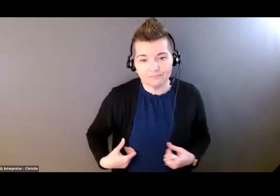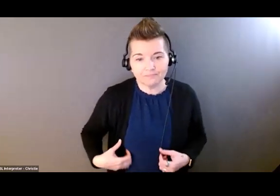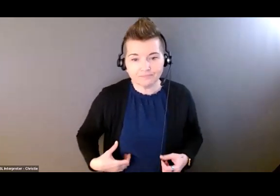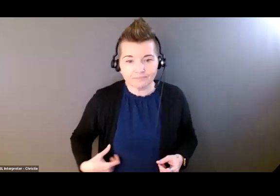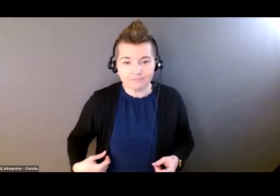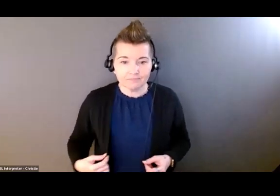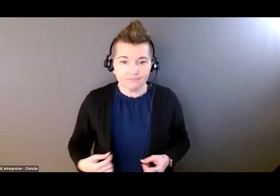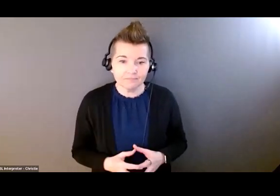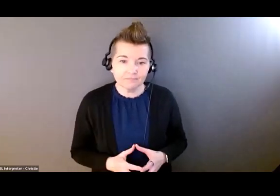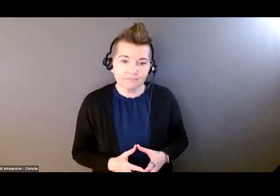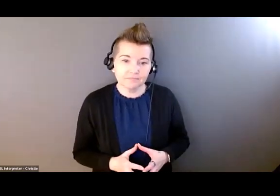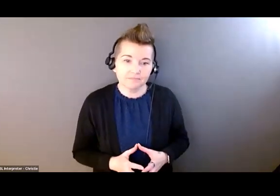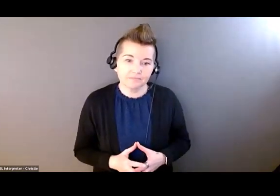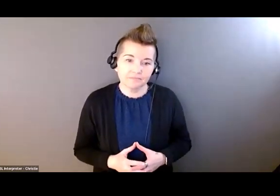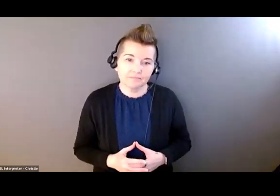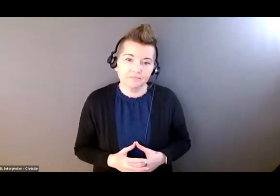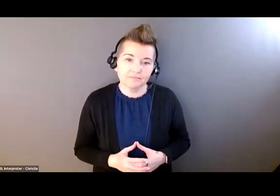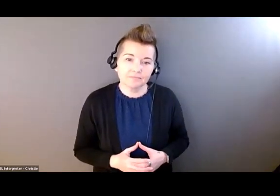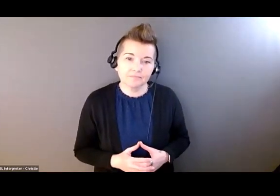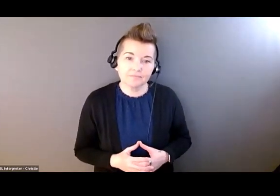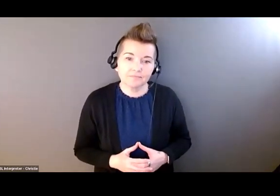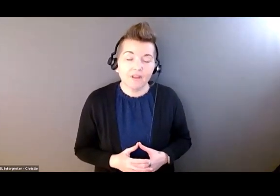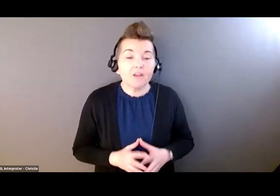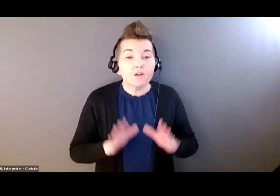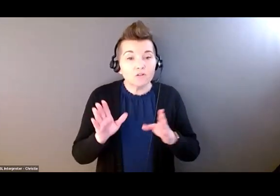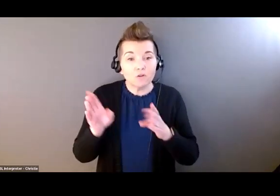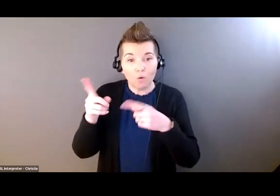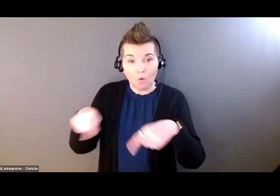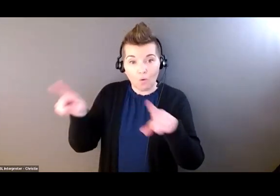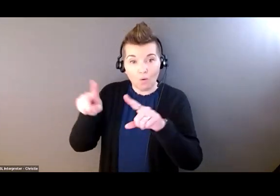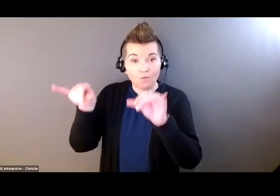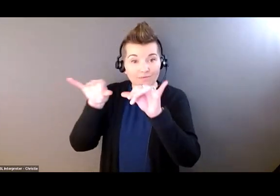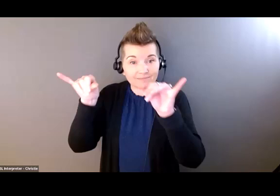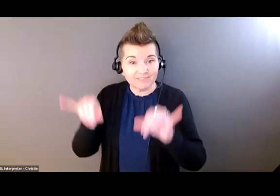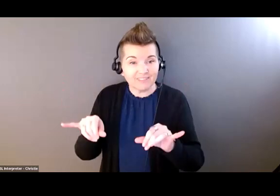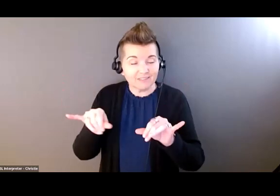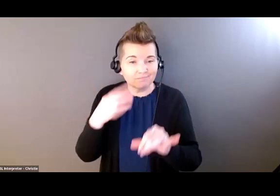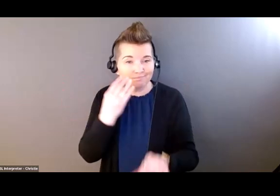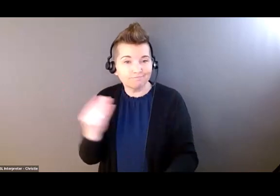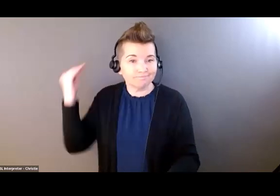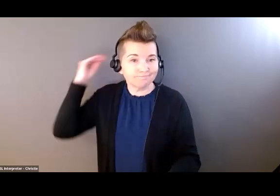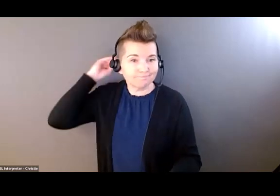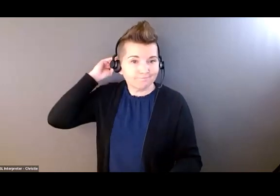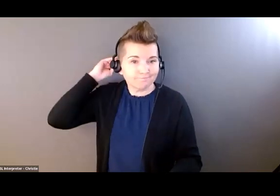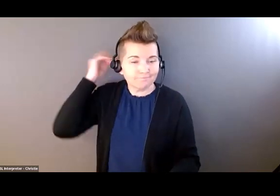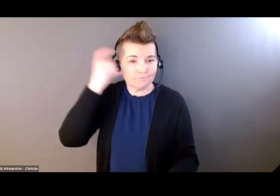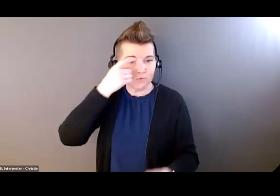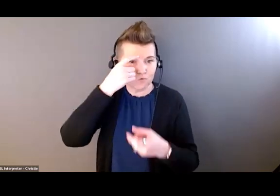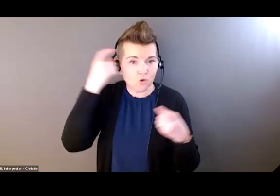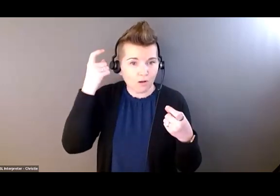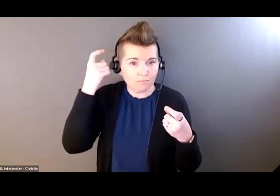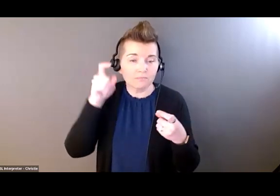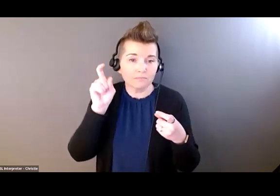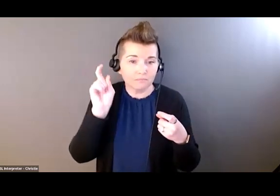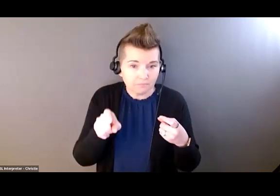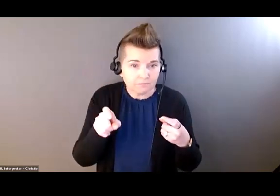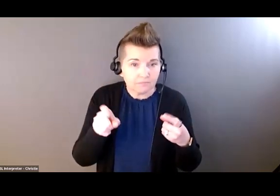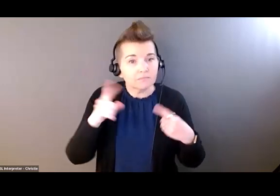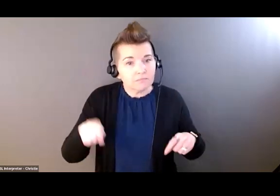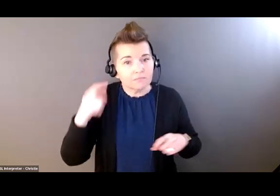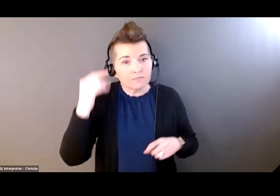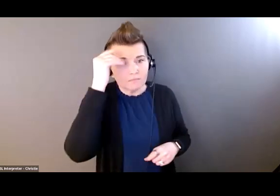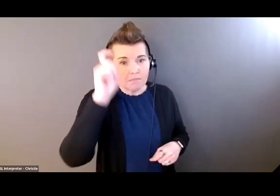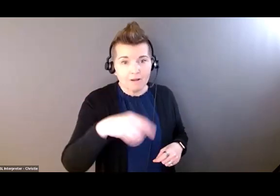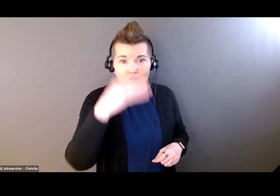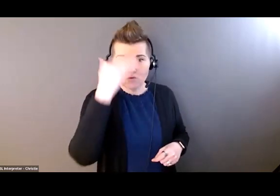I want to also share some of the other pieces that came up in our discussion. So the trauma-informed component